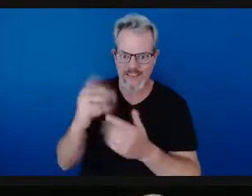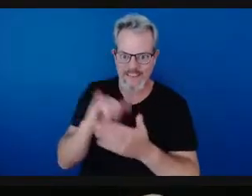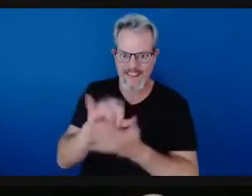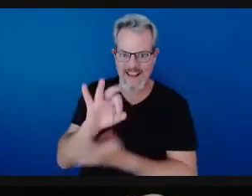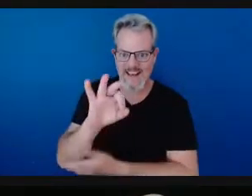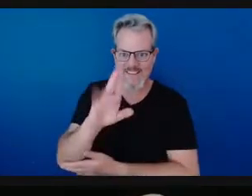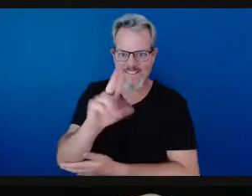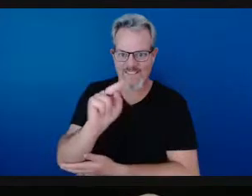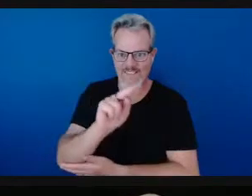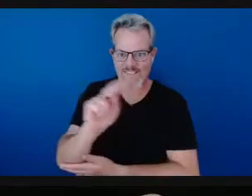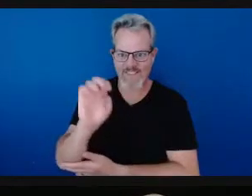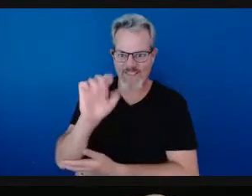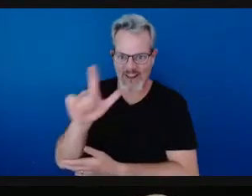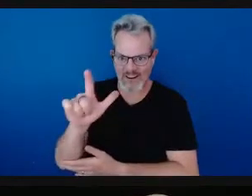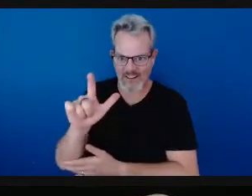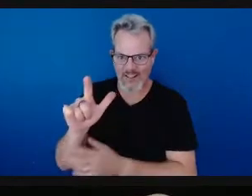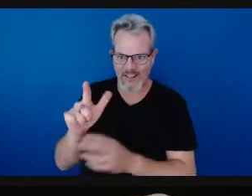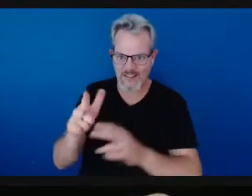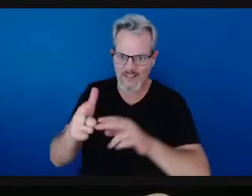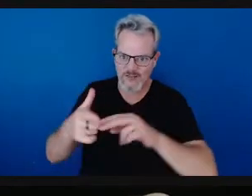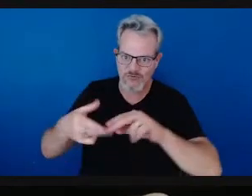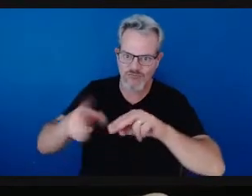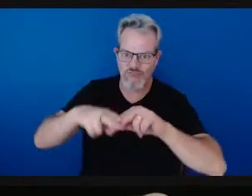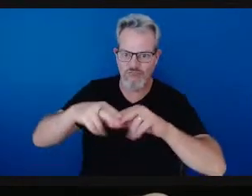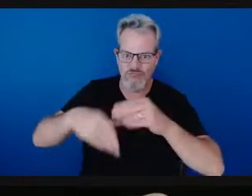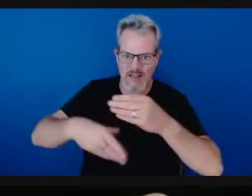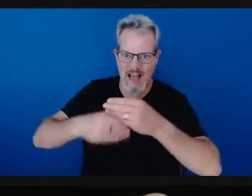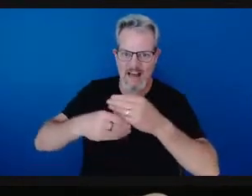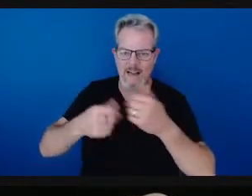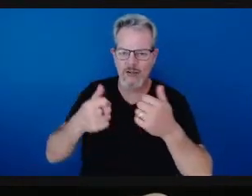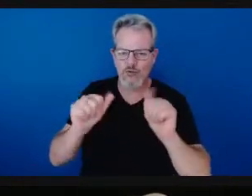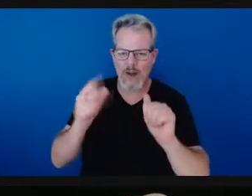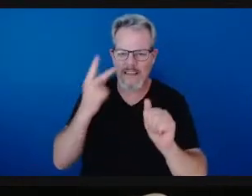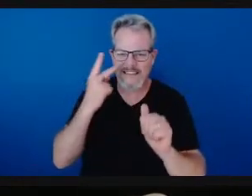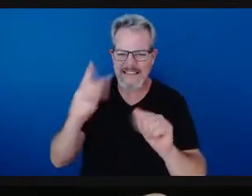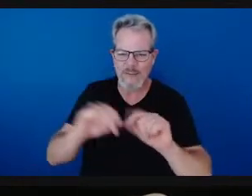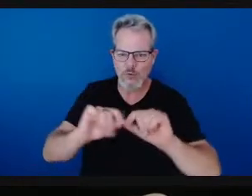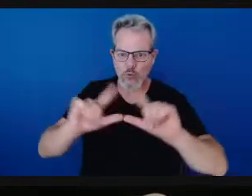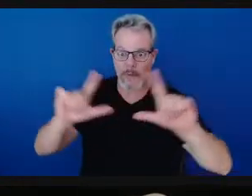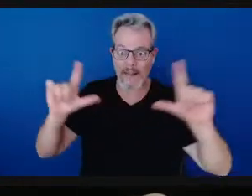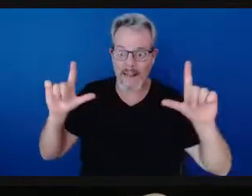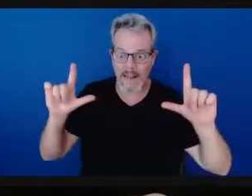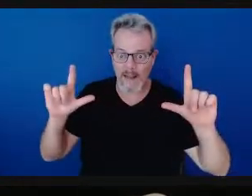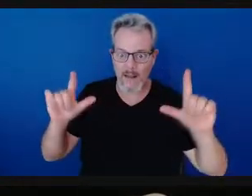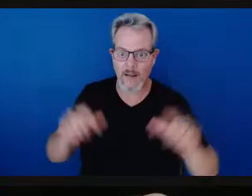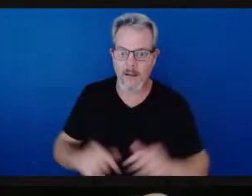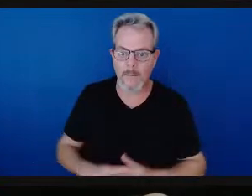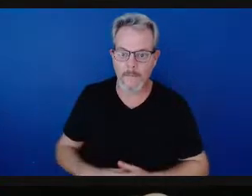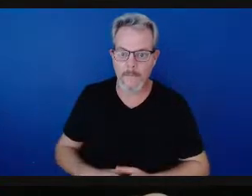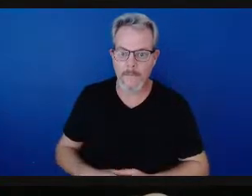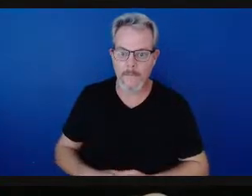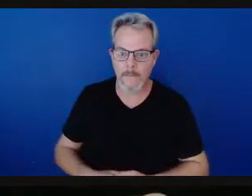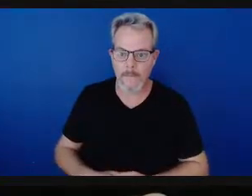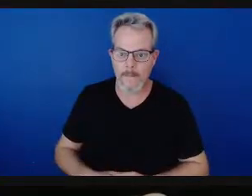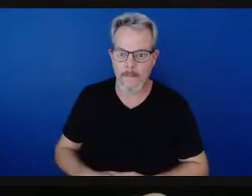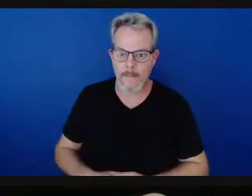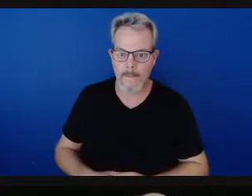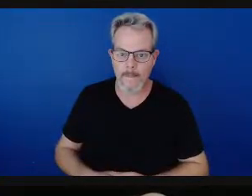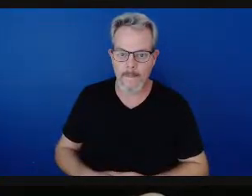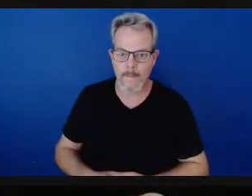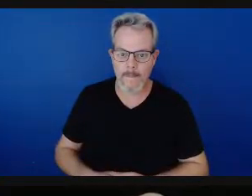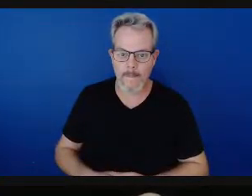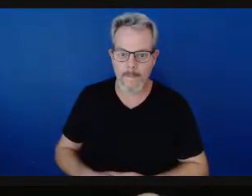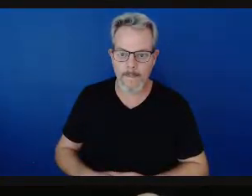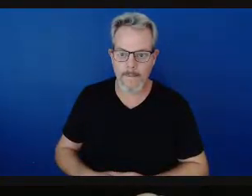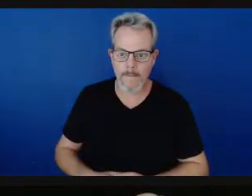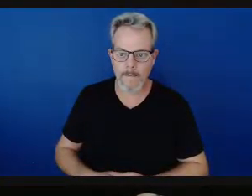downdrop block into the crater. So let's see, this is looping, so I can actually zoom it in and it'll keep playing here. And show you guys this